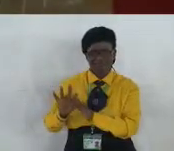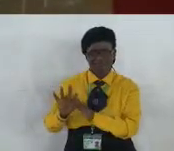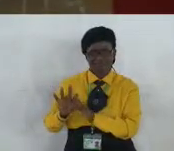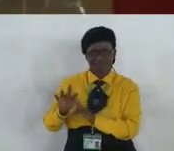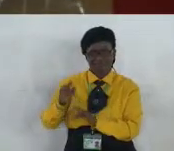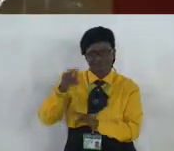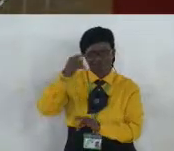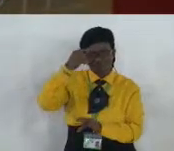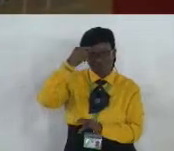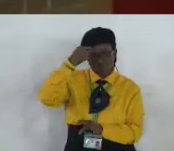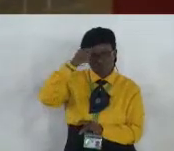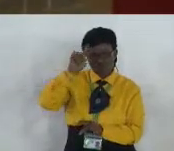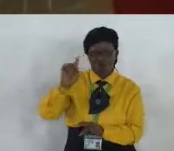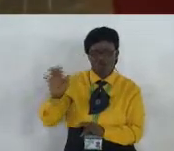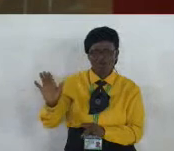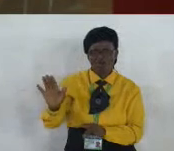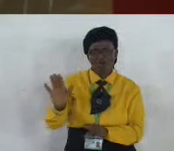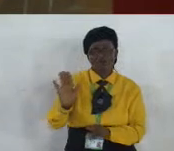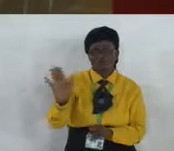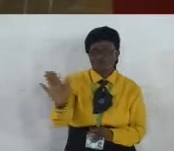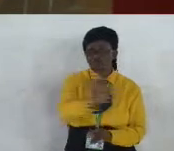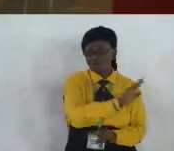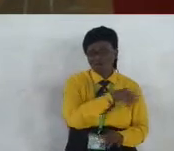for your nation.